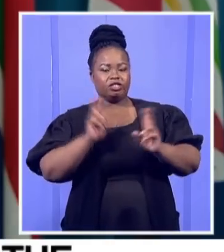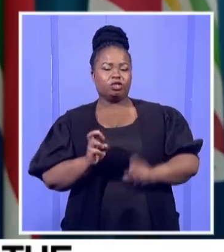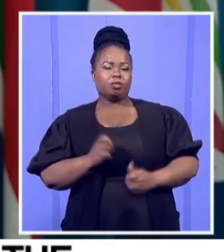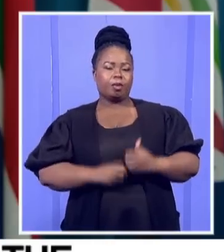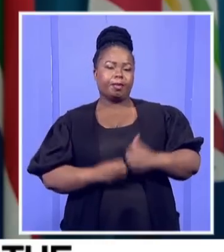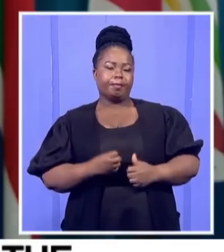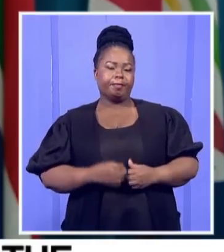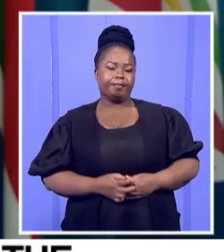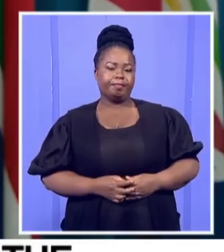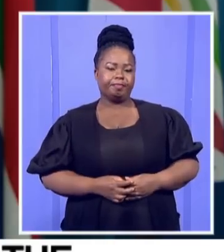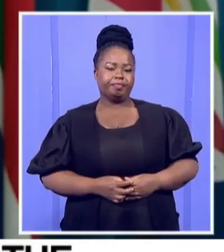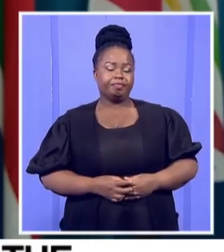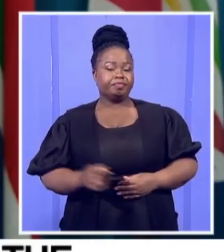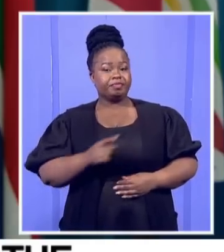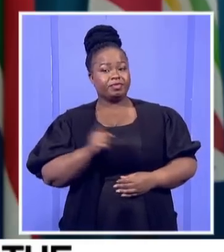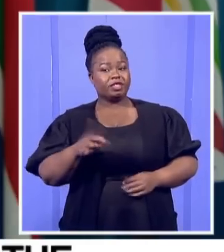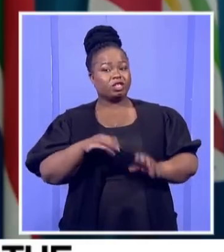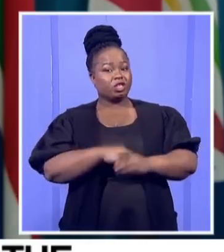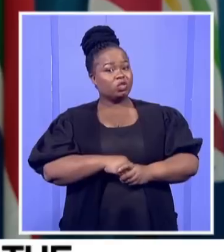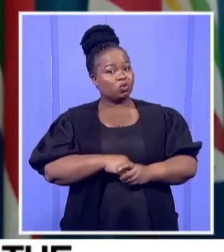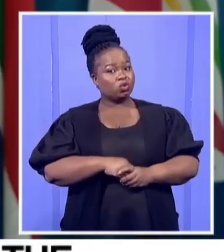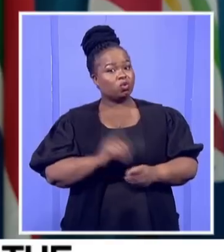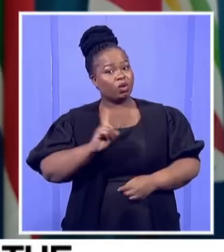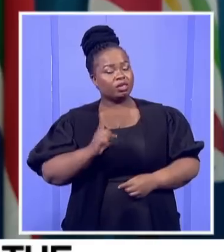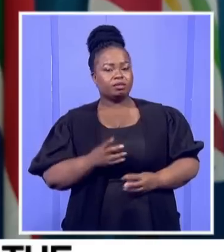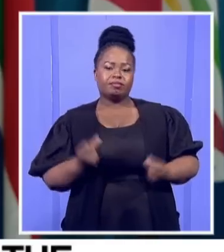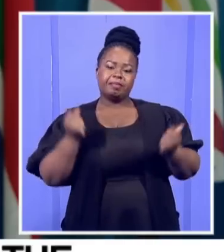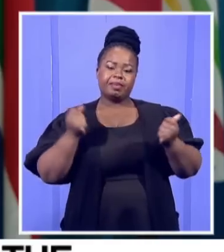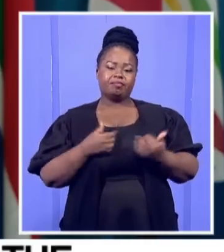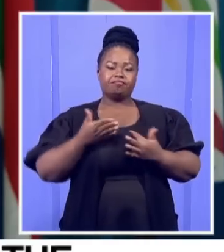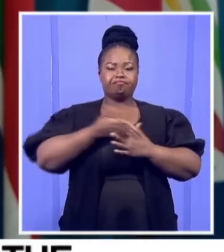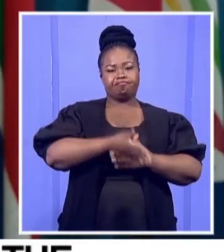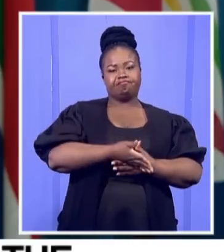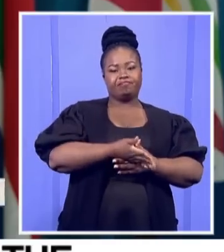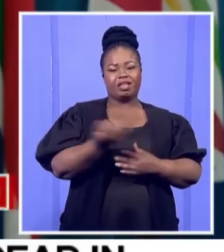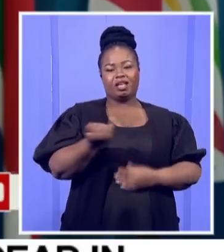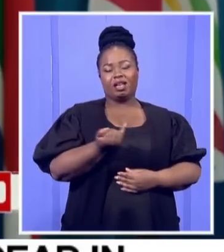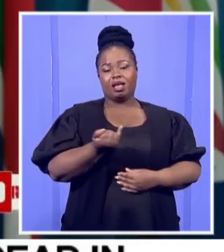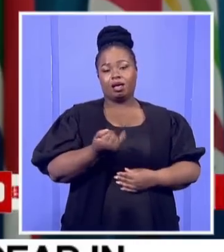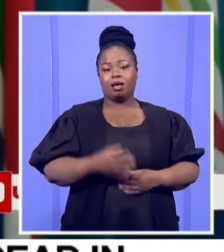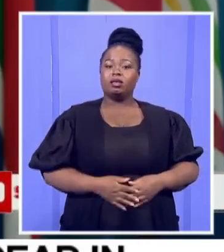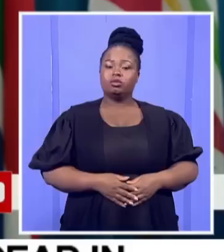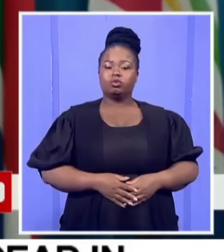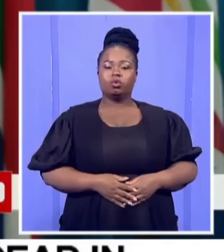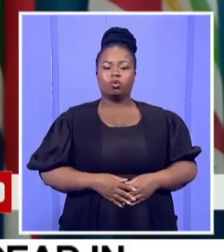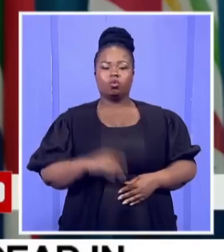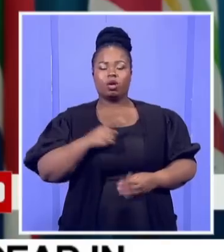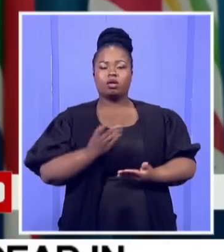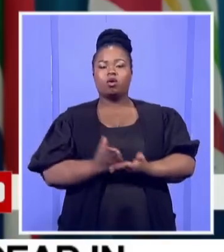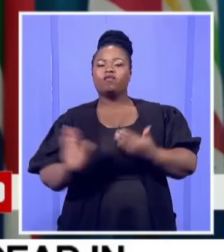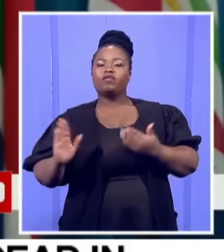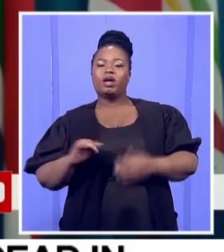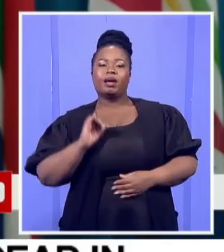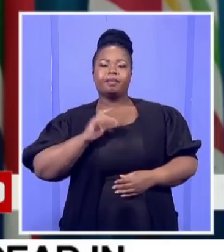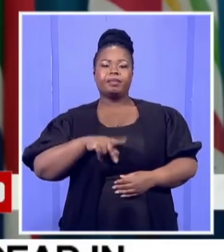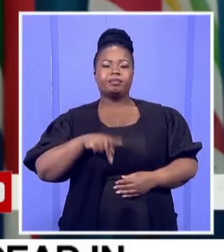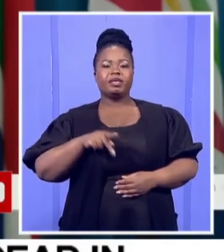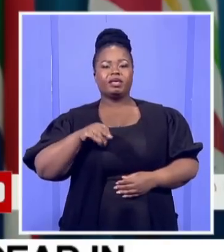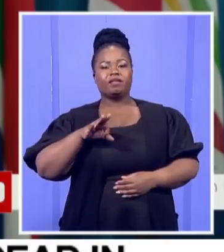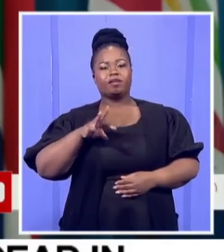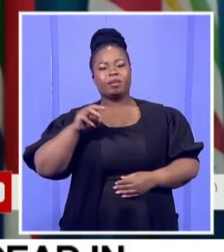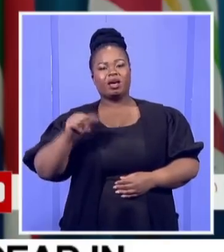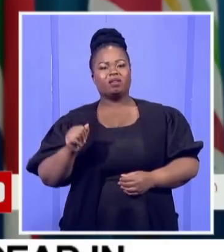crisis. These include immediate interventions, such as the waiving of preferential procurement